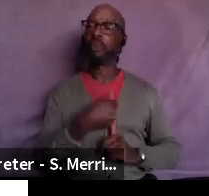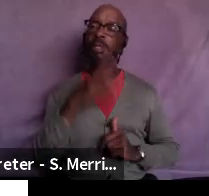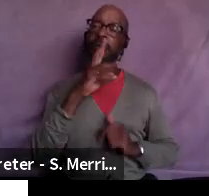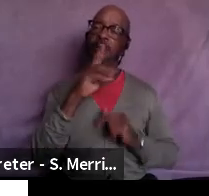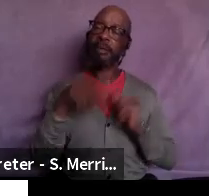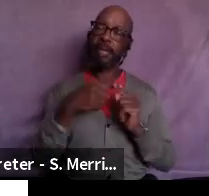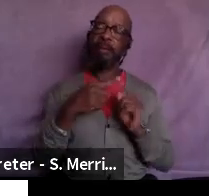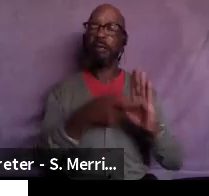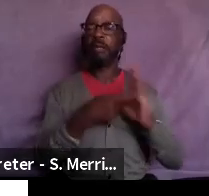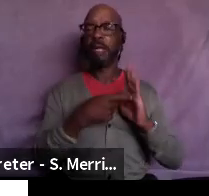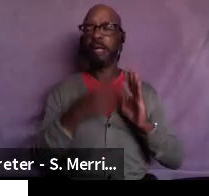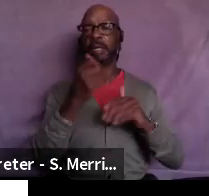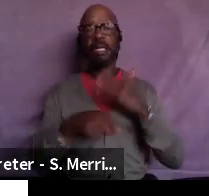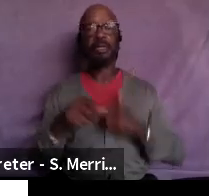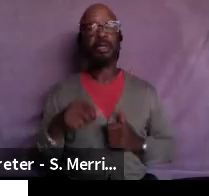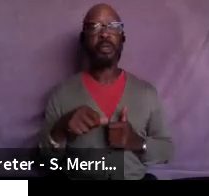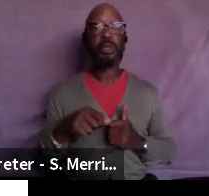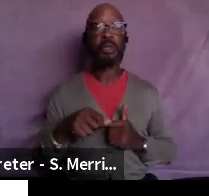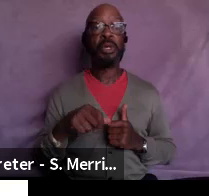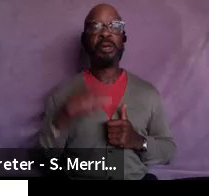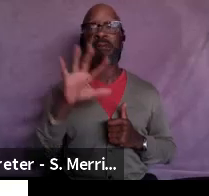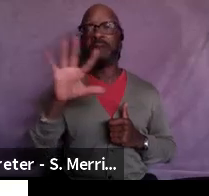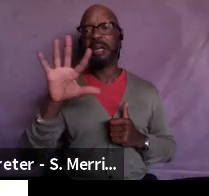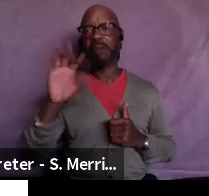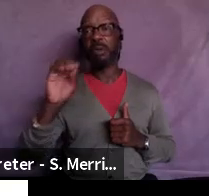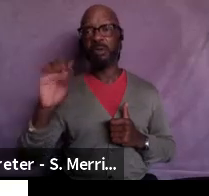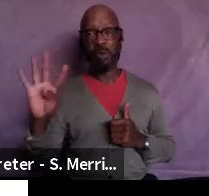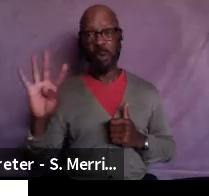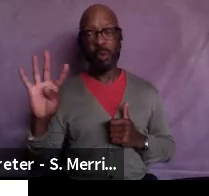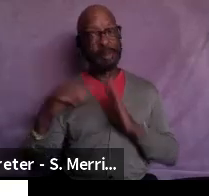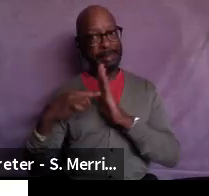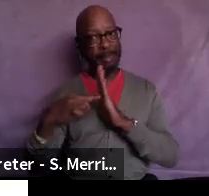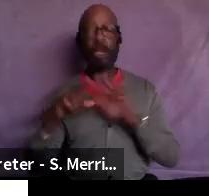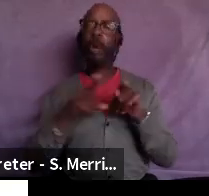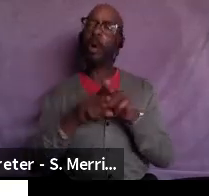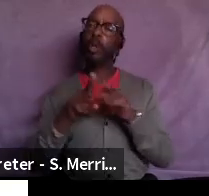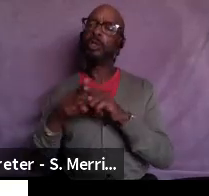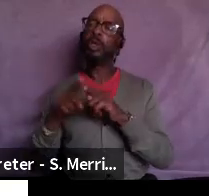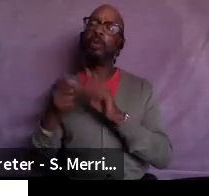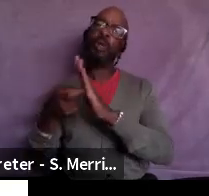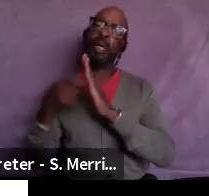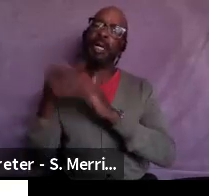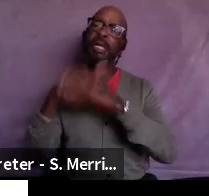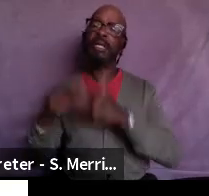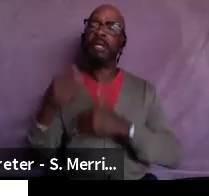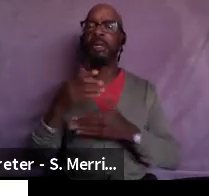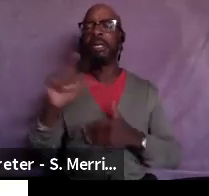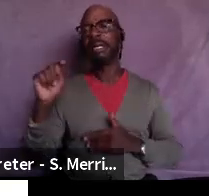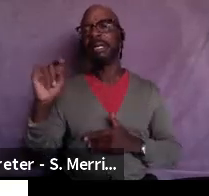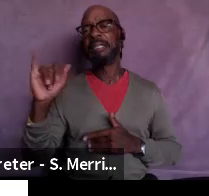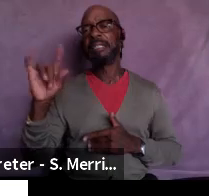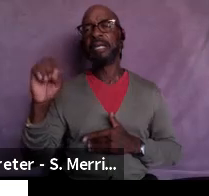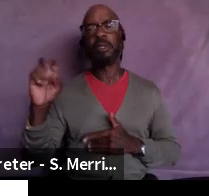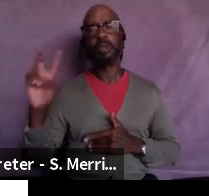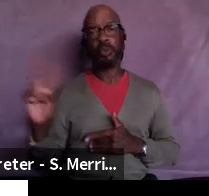under Section 504, you know, it's likely also required under Title II or under Section 57, and all